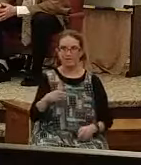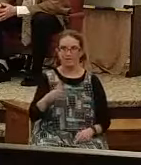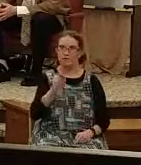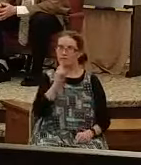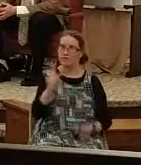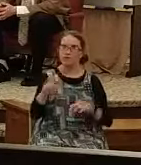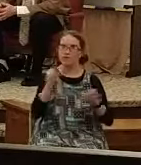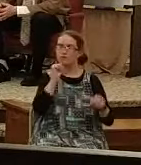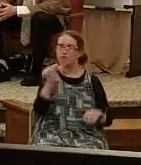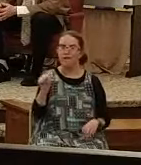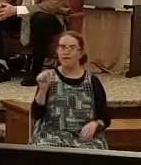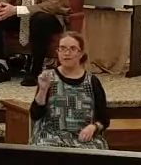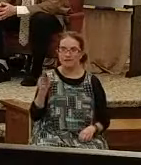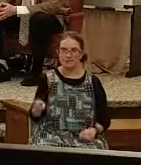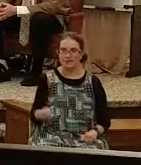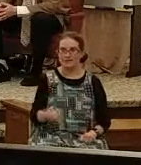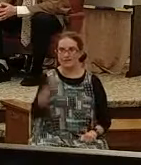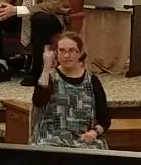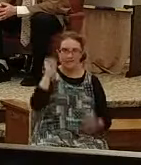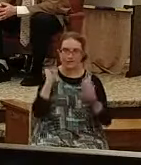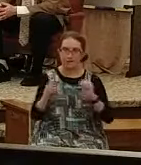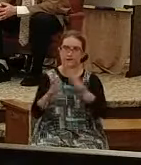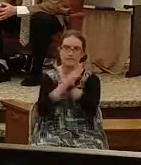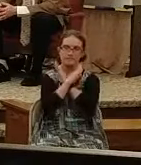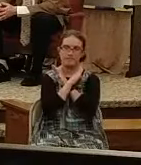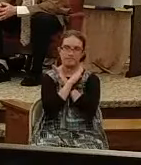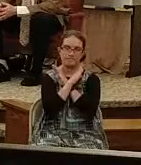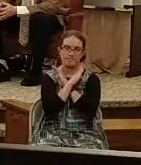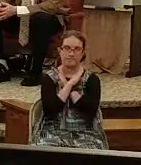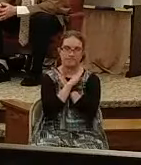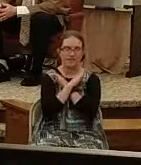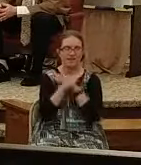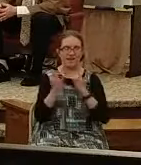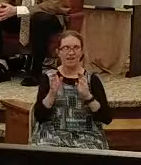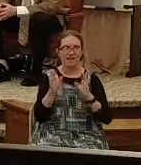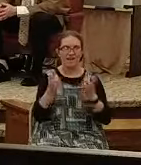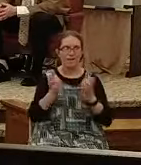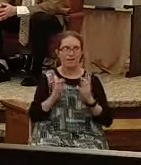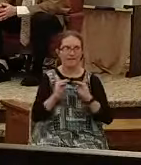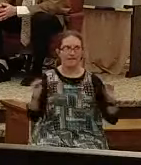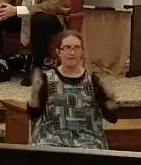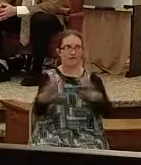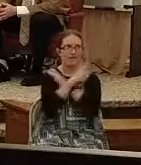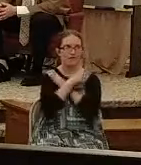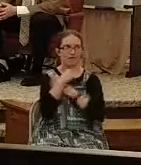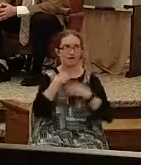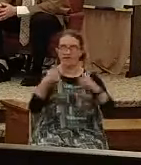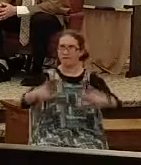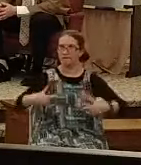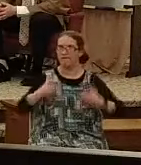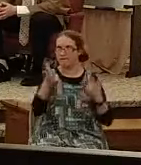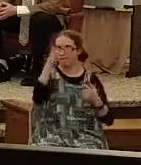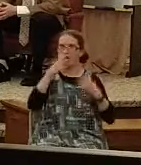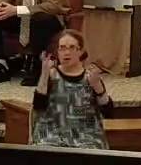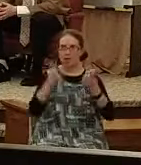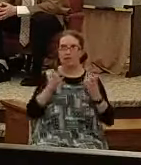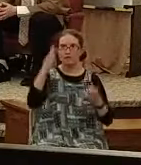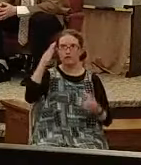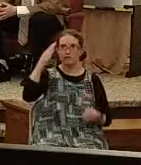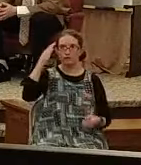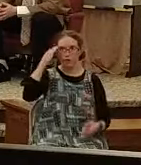really don't need that because that could hinder you. Oh, come on. I don't want anything to hinder me from living for God. I want to